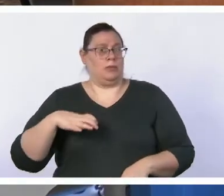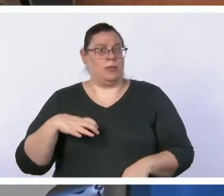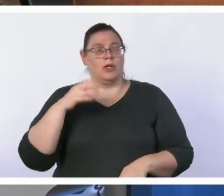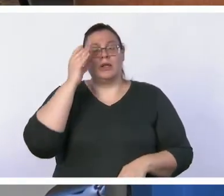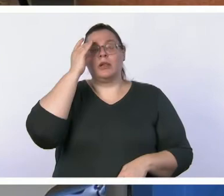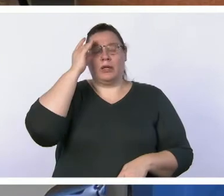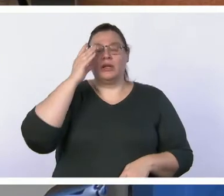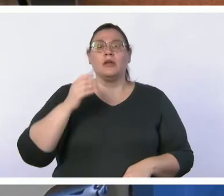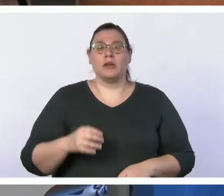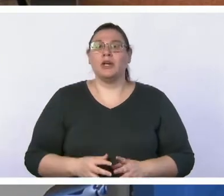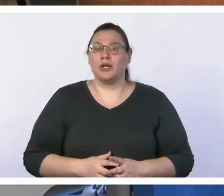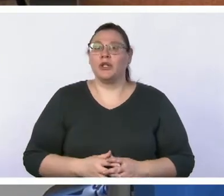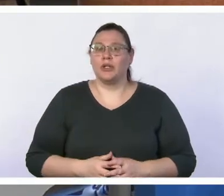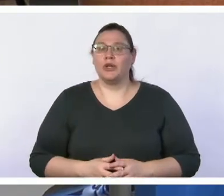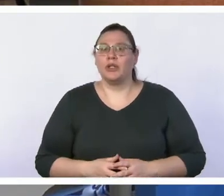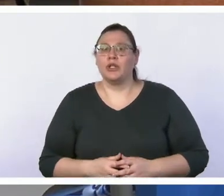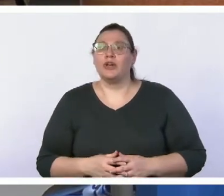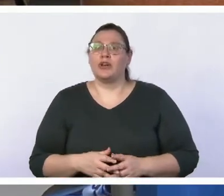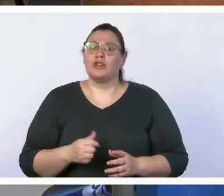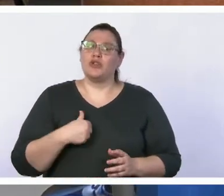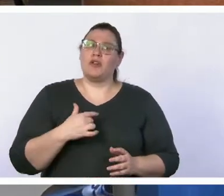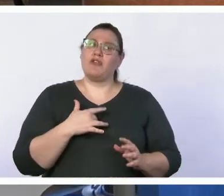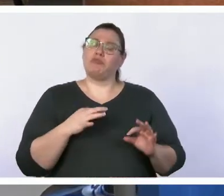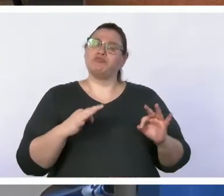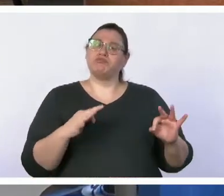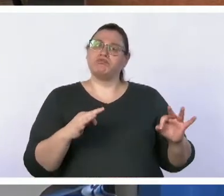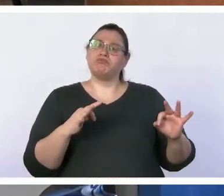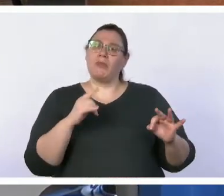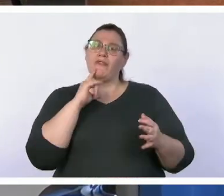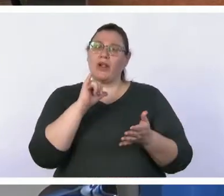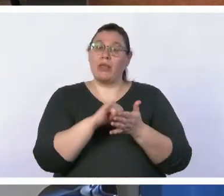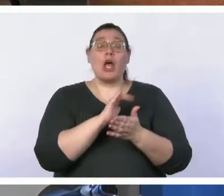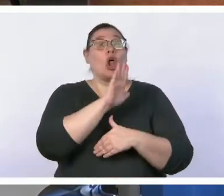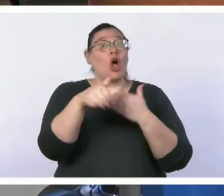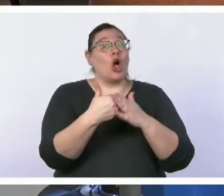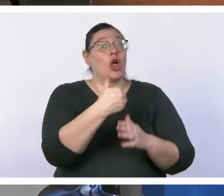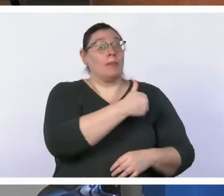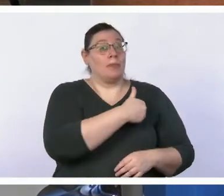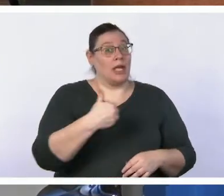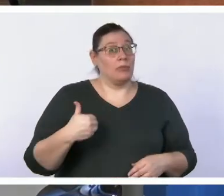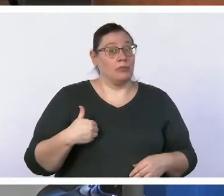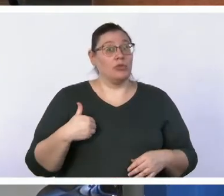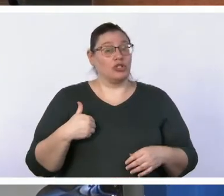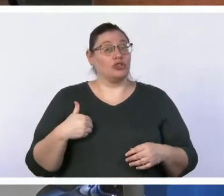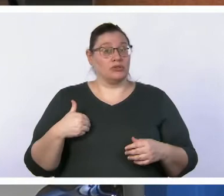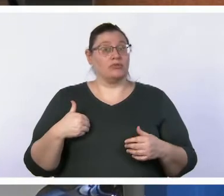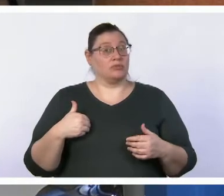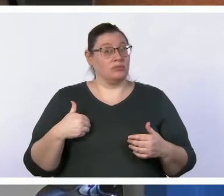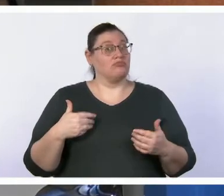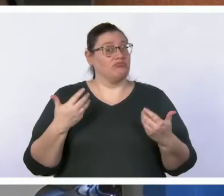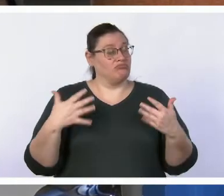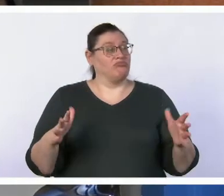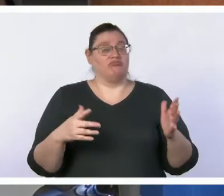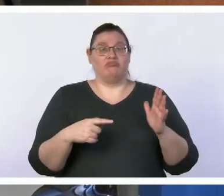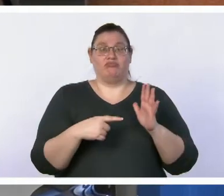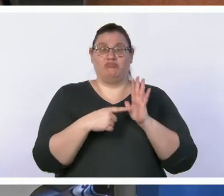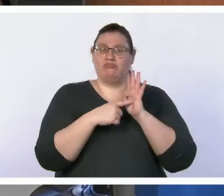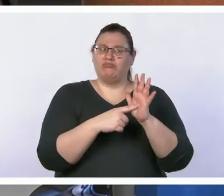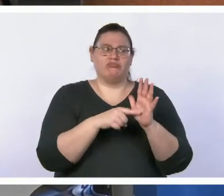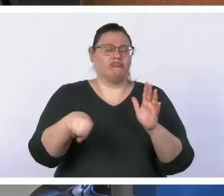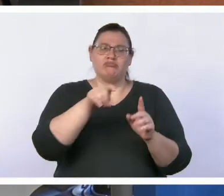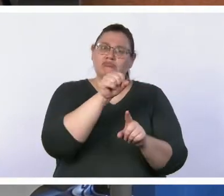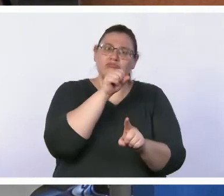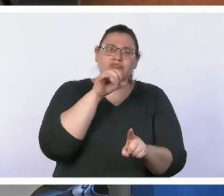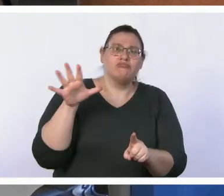this, we have a good feel for it, and all of the members have really shown a real commitment